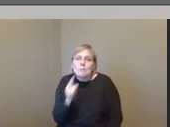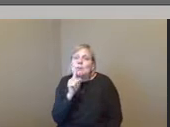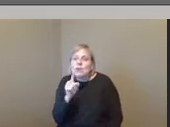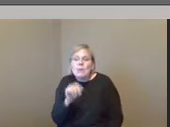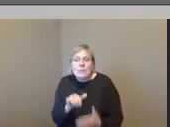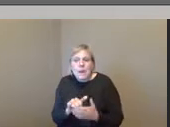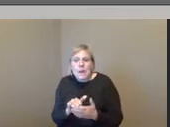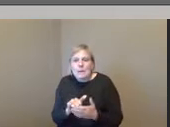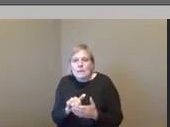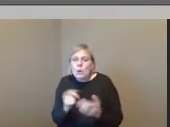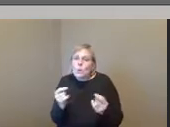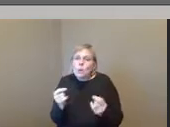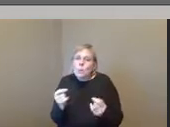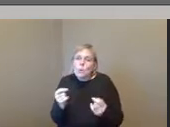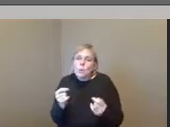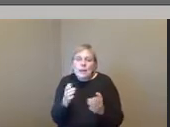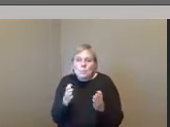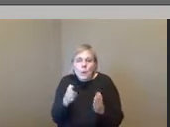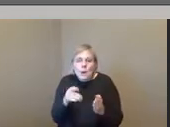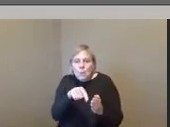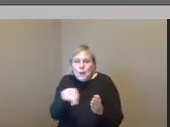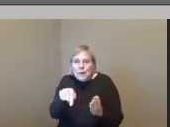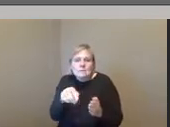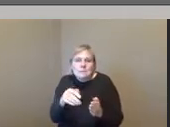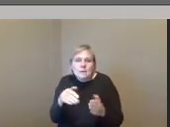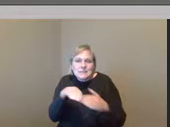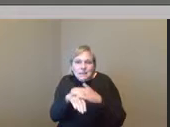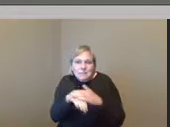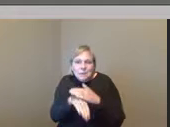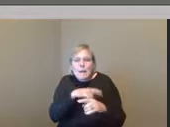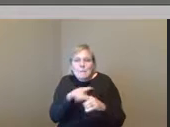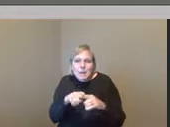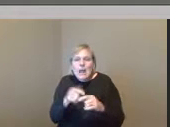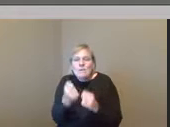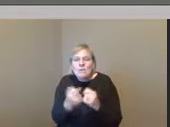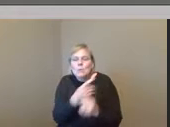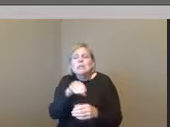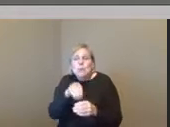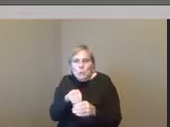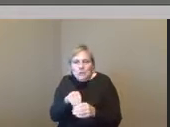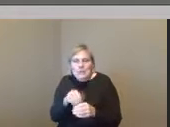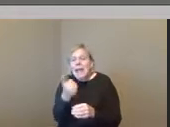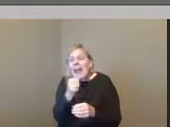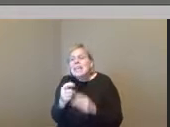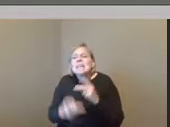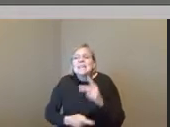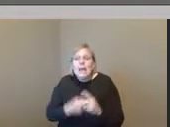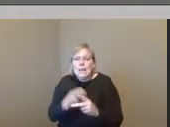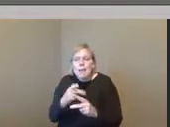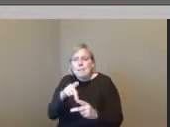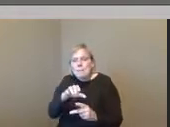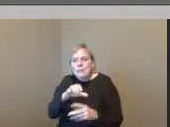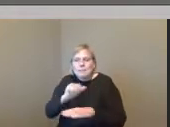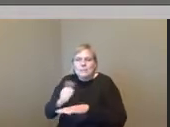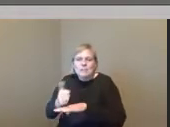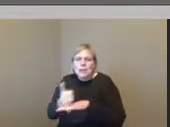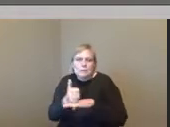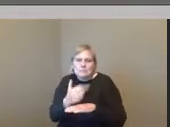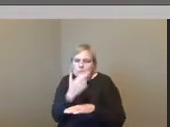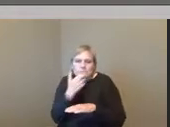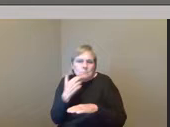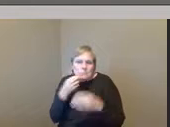our right-of-ways are accessible, but kind of making sure that everyone's included in any type of public establishment. So